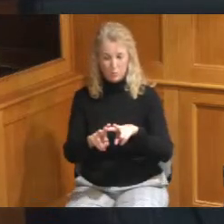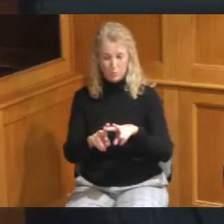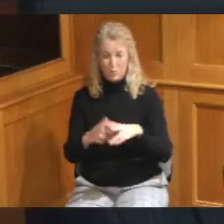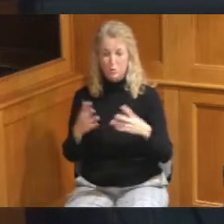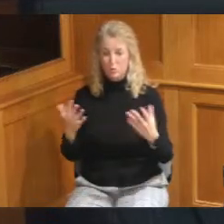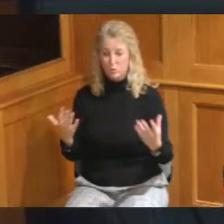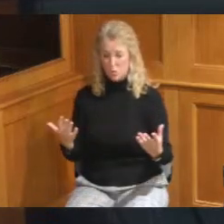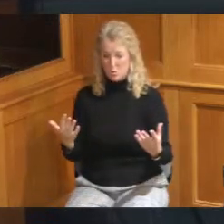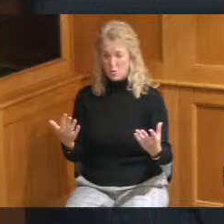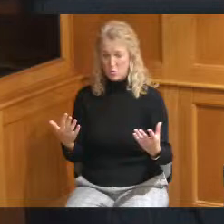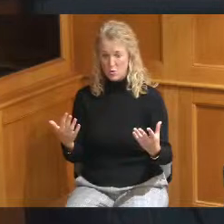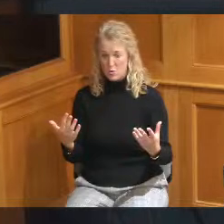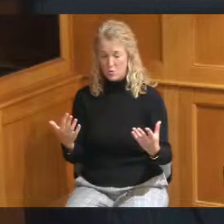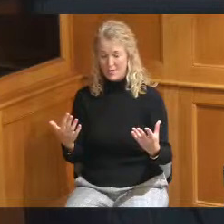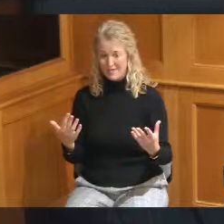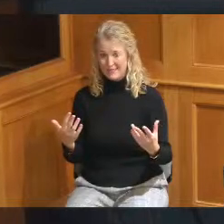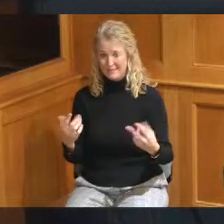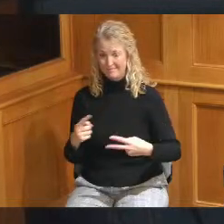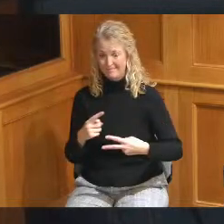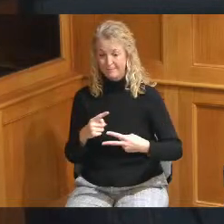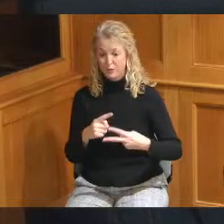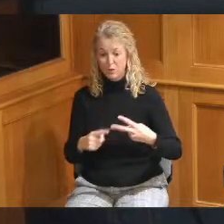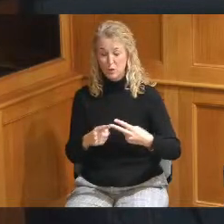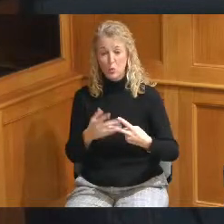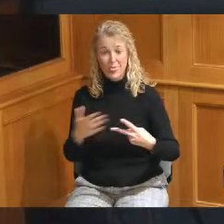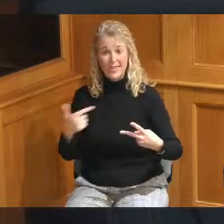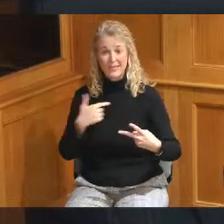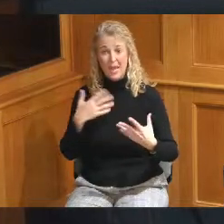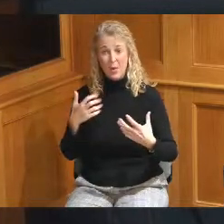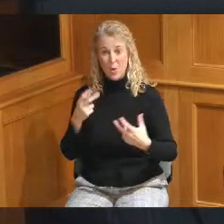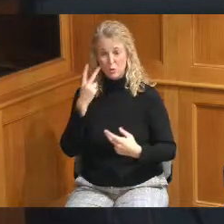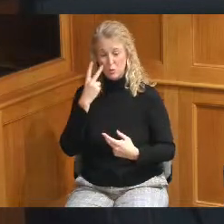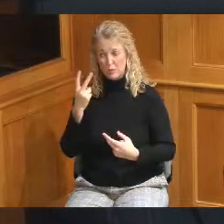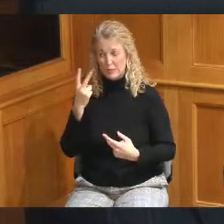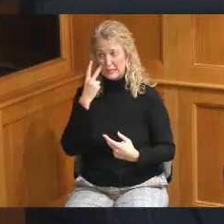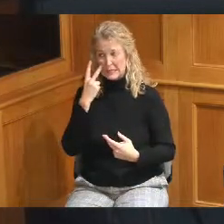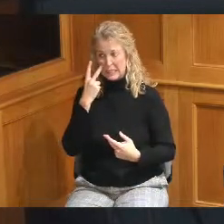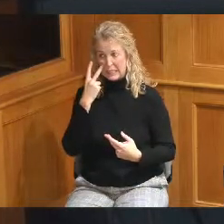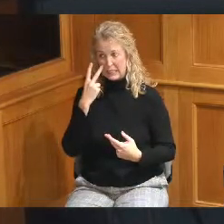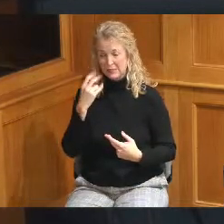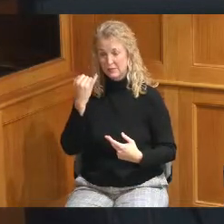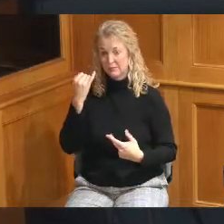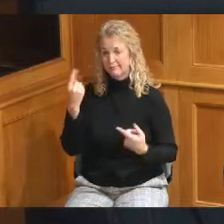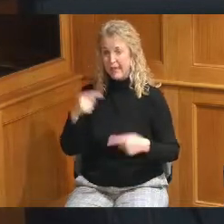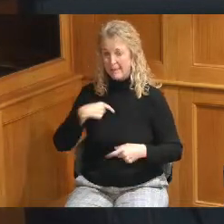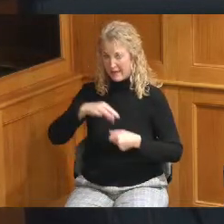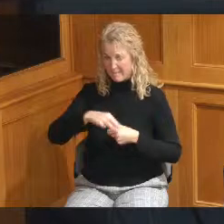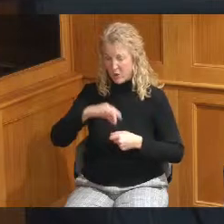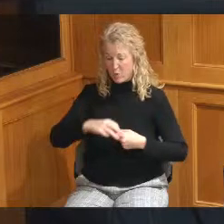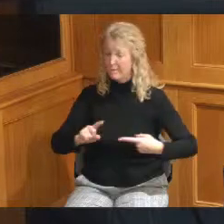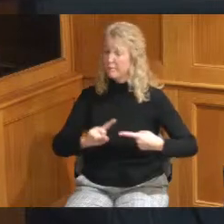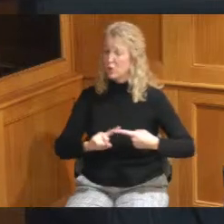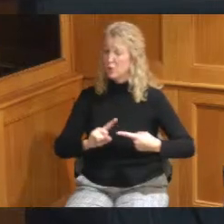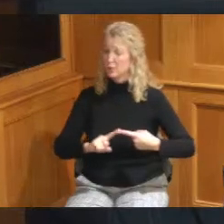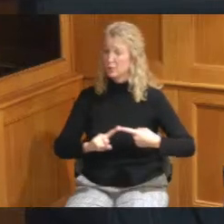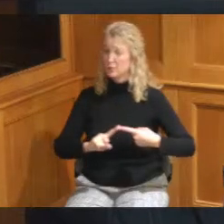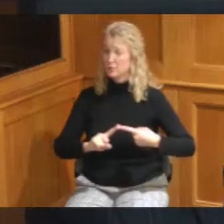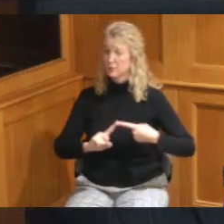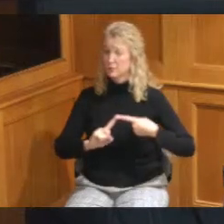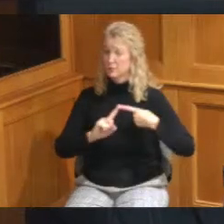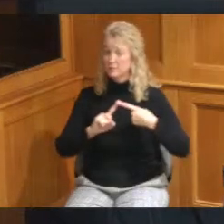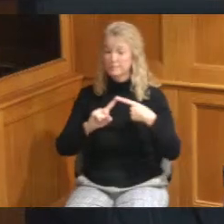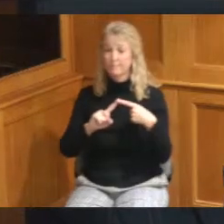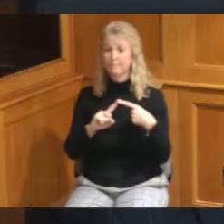as I said, there are two things that I'm looking for here when I take a vote. One is providing